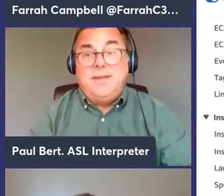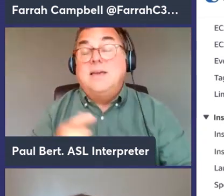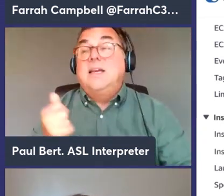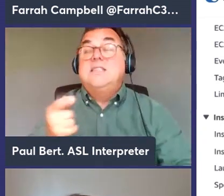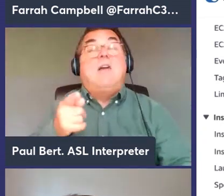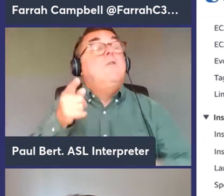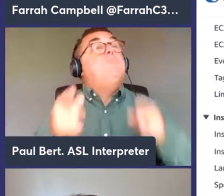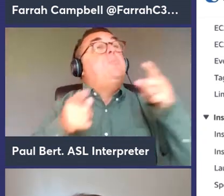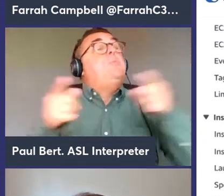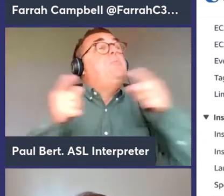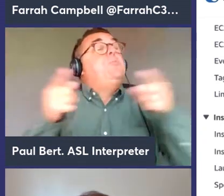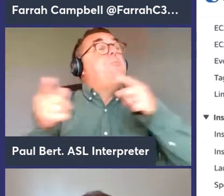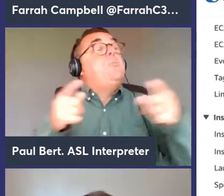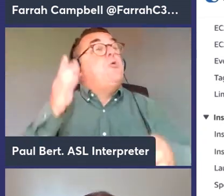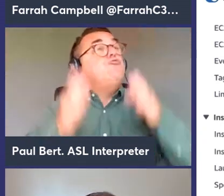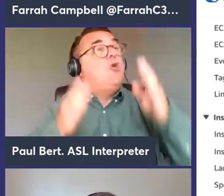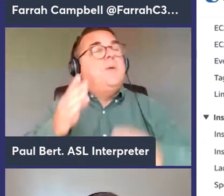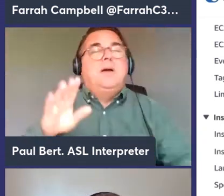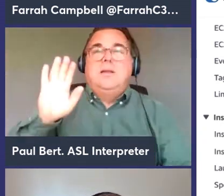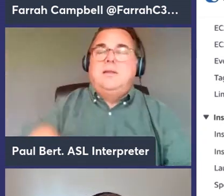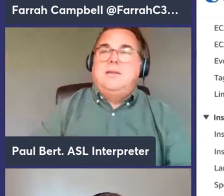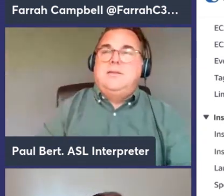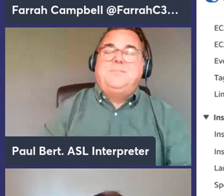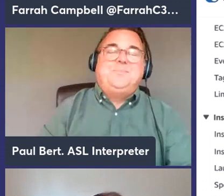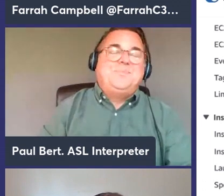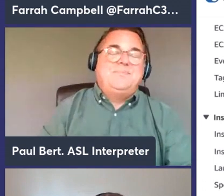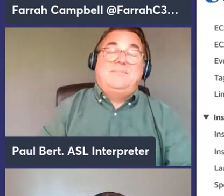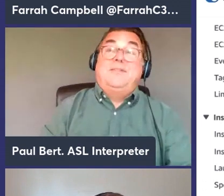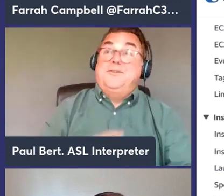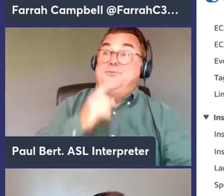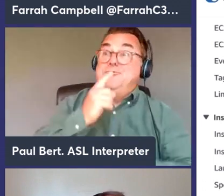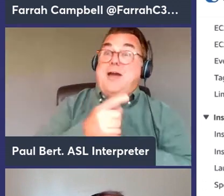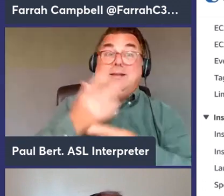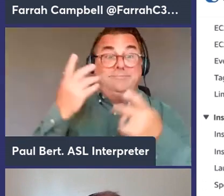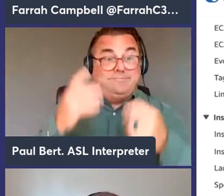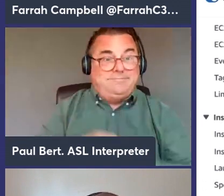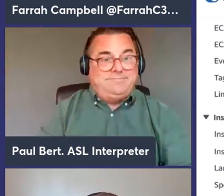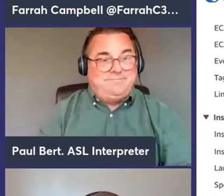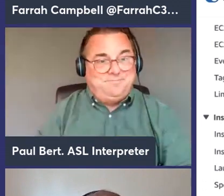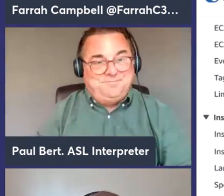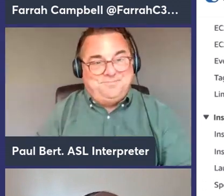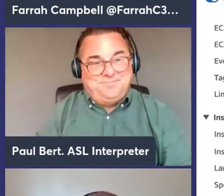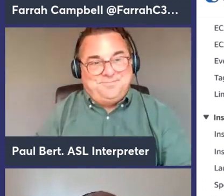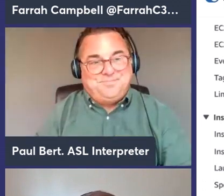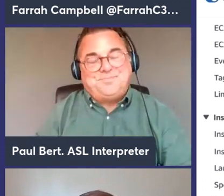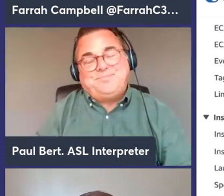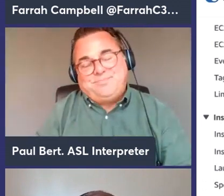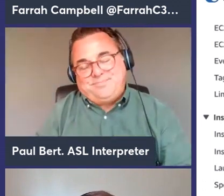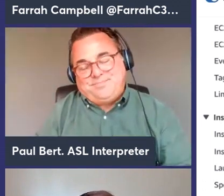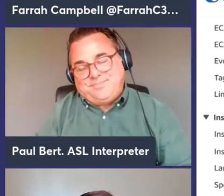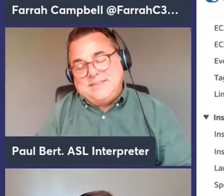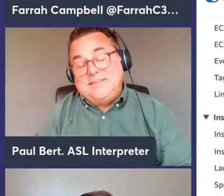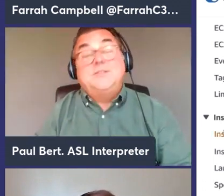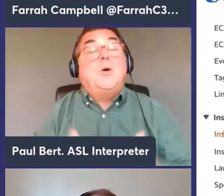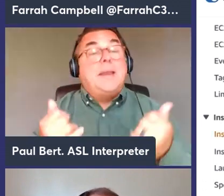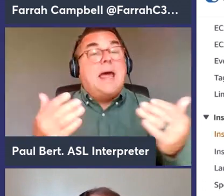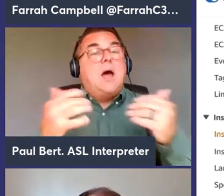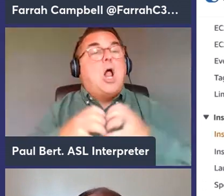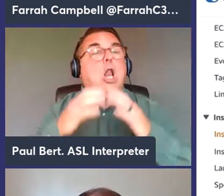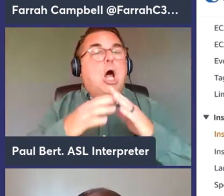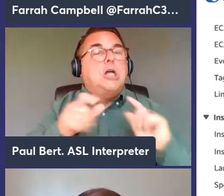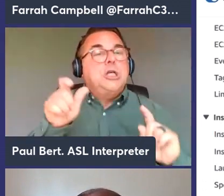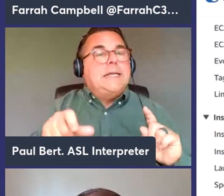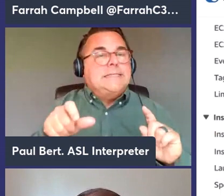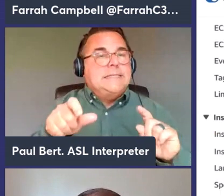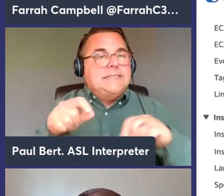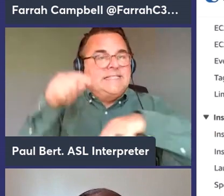buttons all the time. That robot started then. That's right. That's right. So now I'm going to go launch an instance on